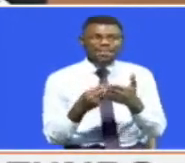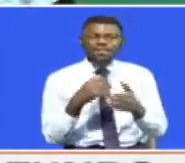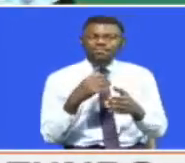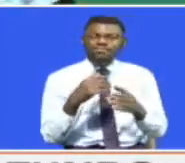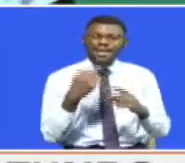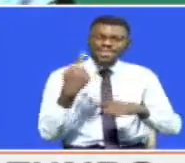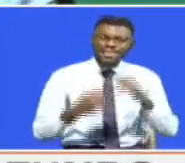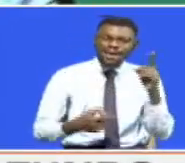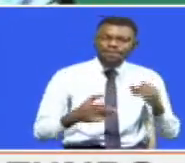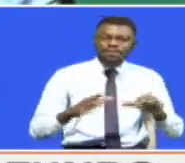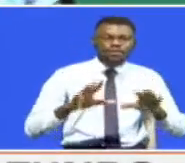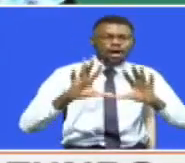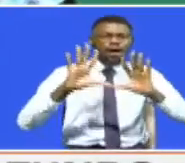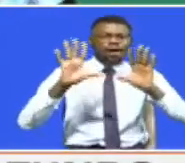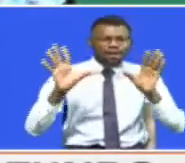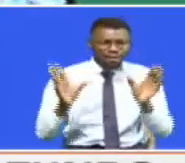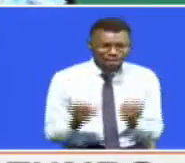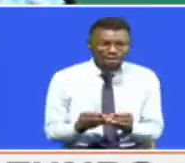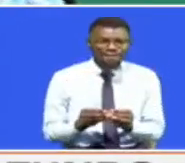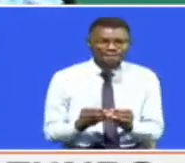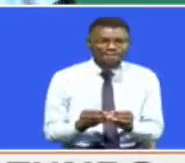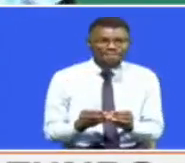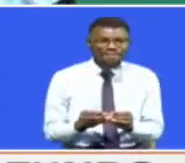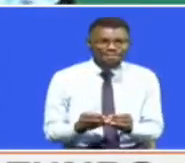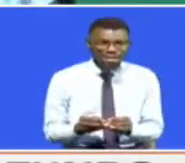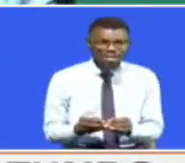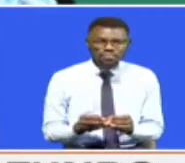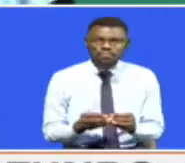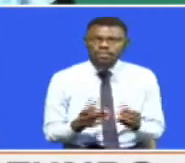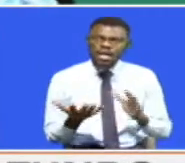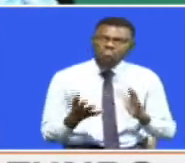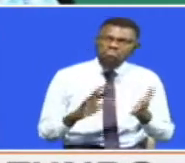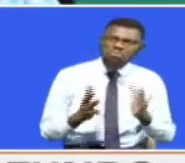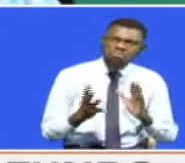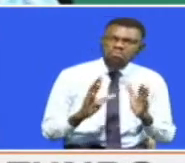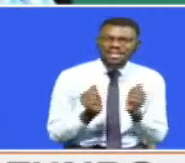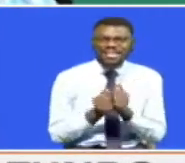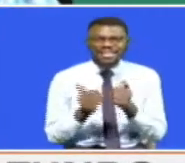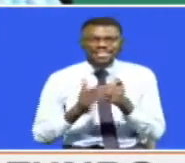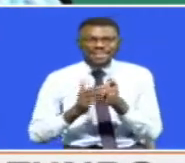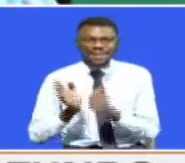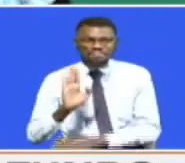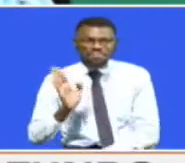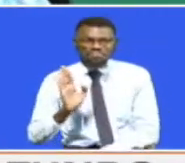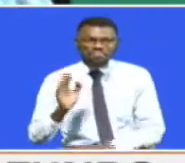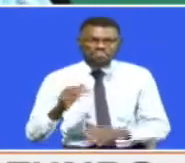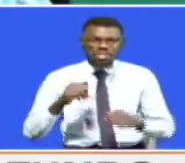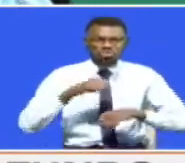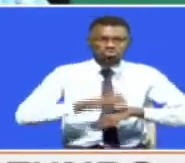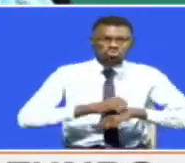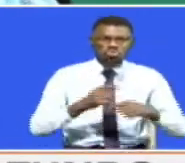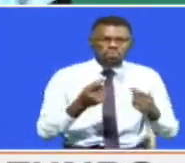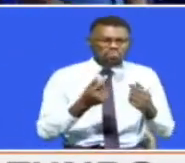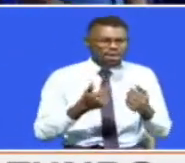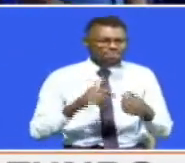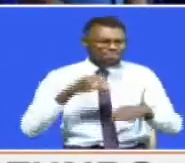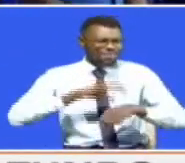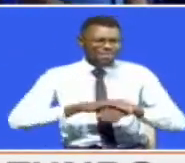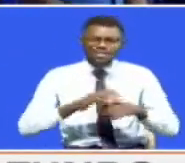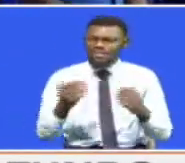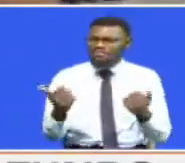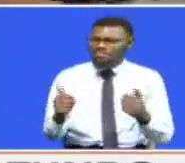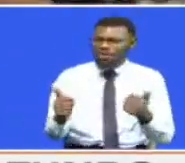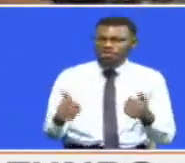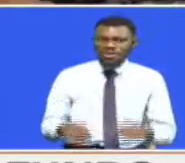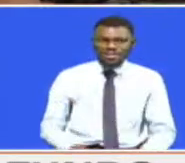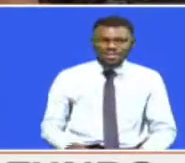Cumulatively, this comes to approximately 19 billion that schools are yet to receive. While